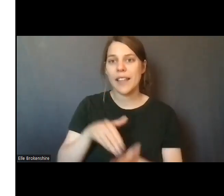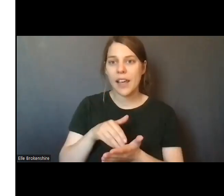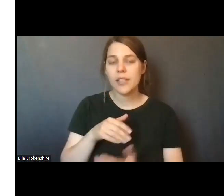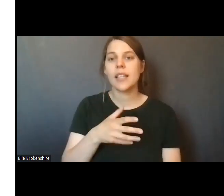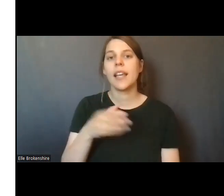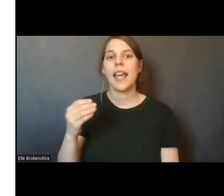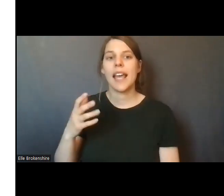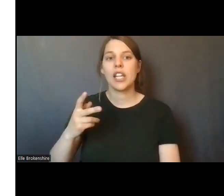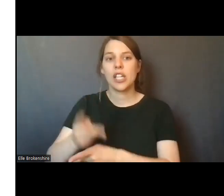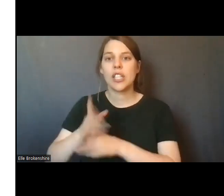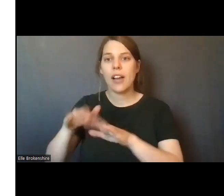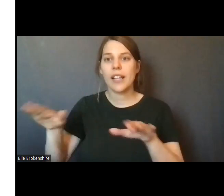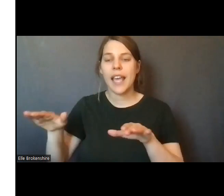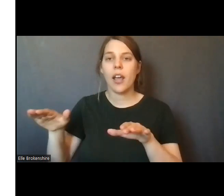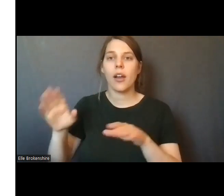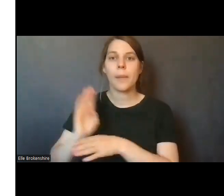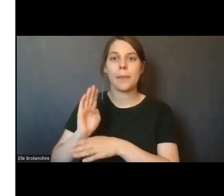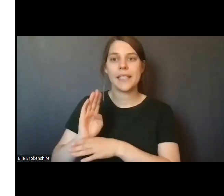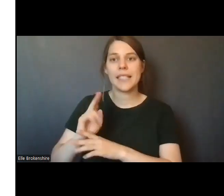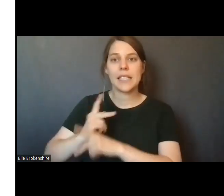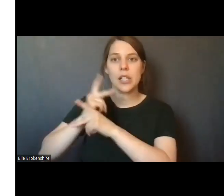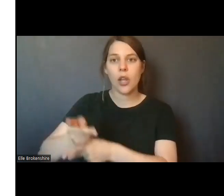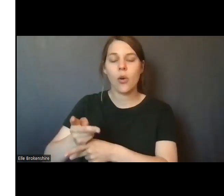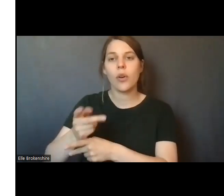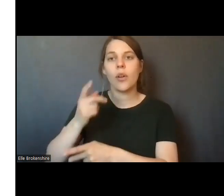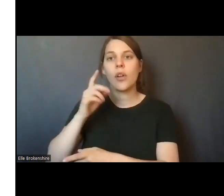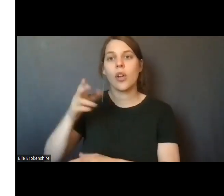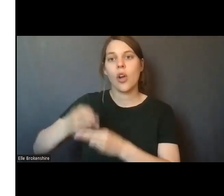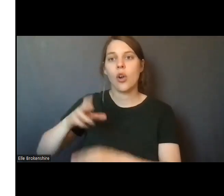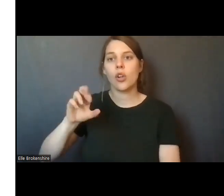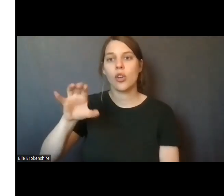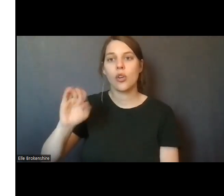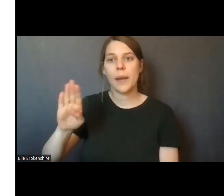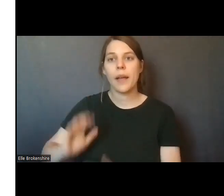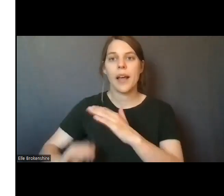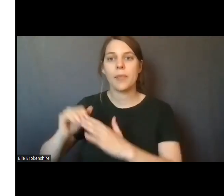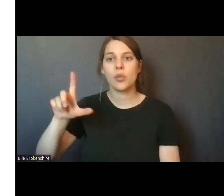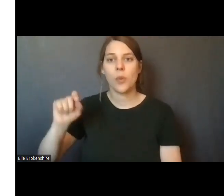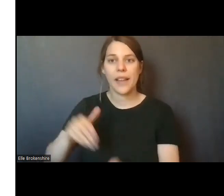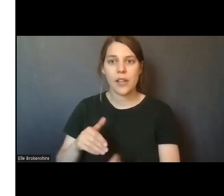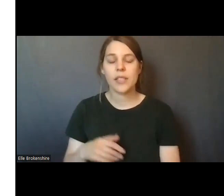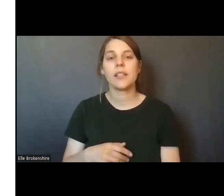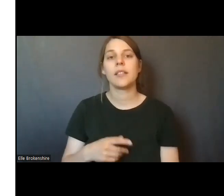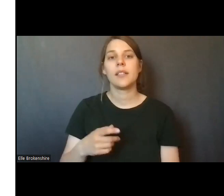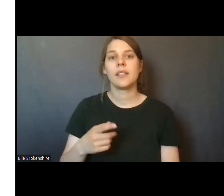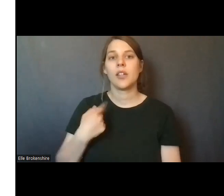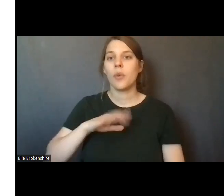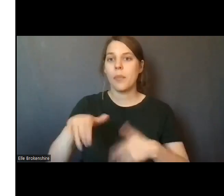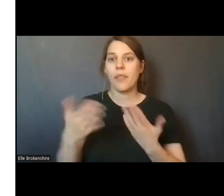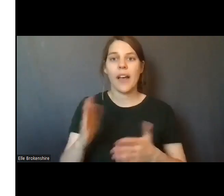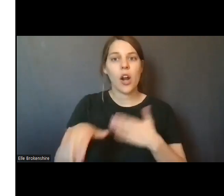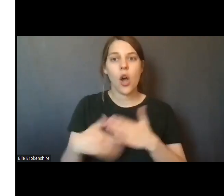business forgivable loan program called CRIB that is up to $20,000. Invest PGH provides all borrowers with no-cost